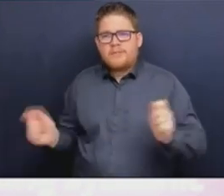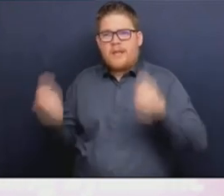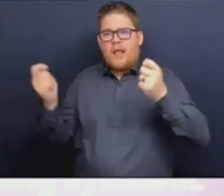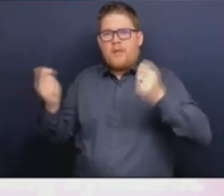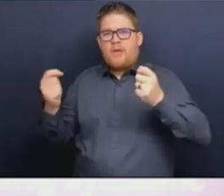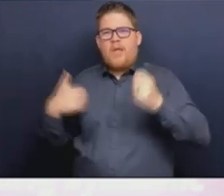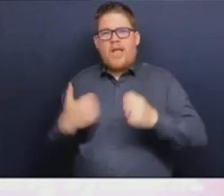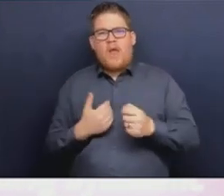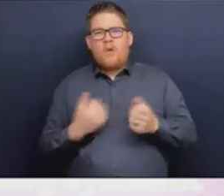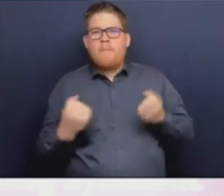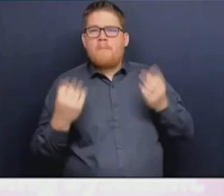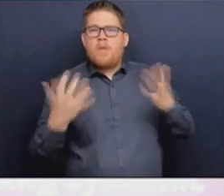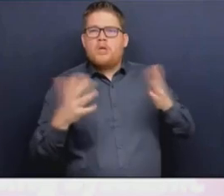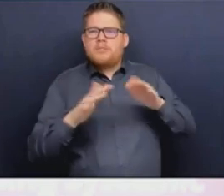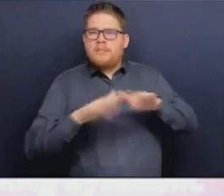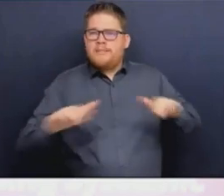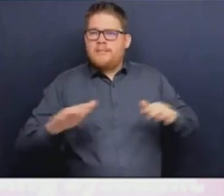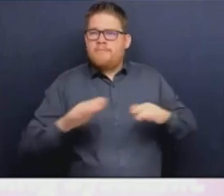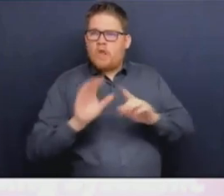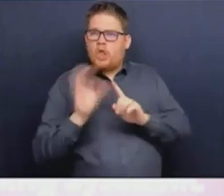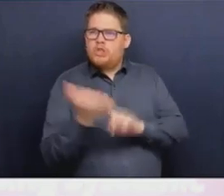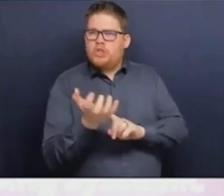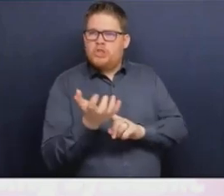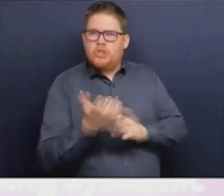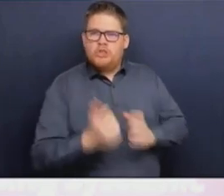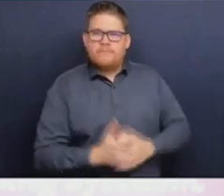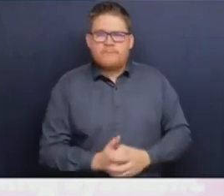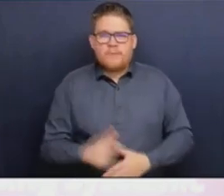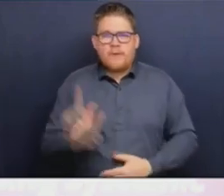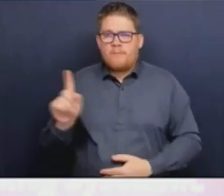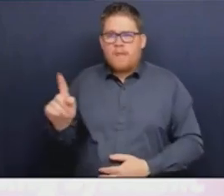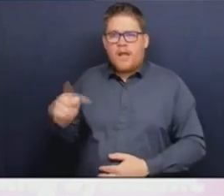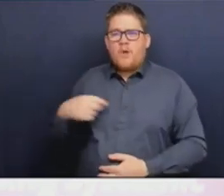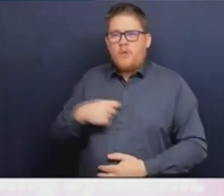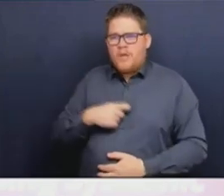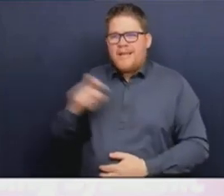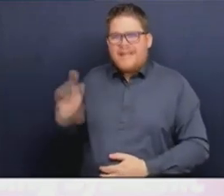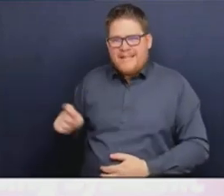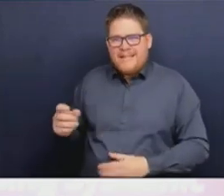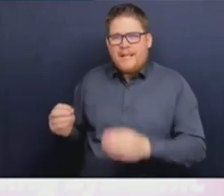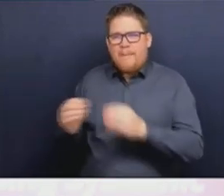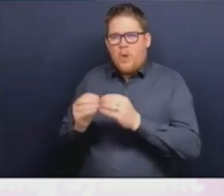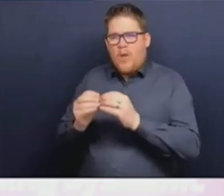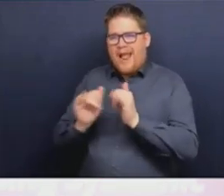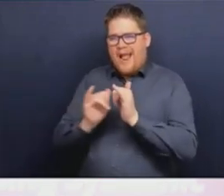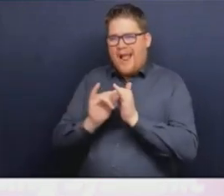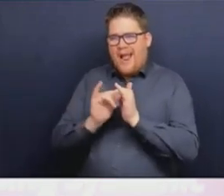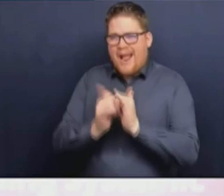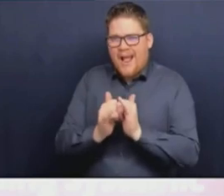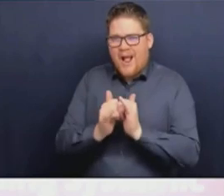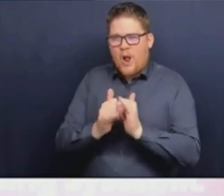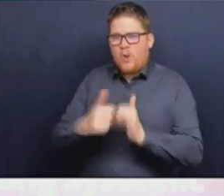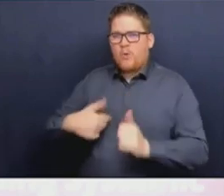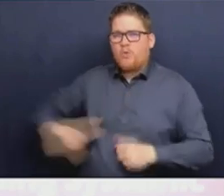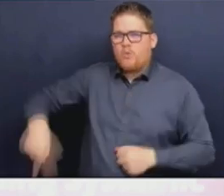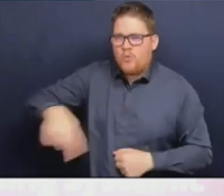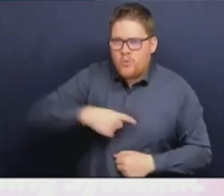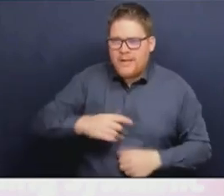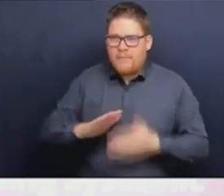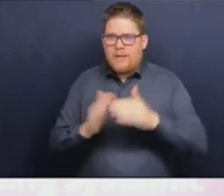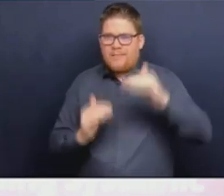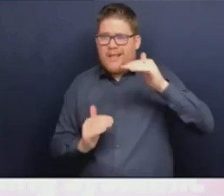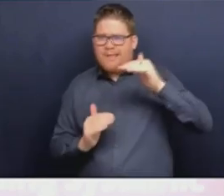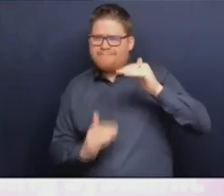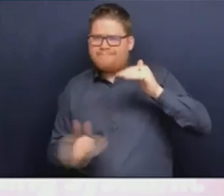It's what can we do tomorrow to make this dynamic, diverse, multicultural community also an